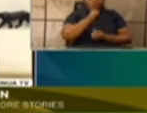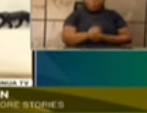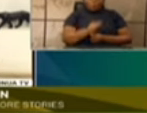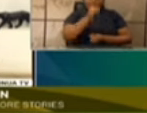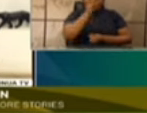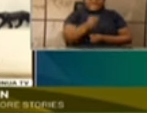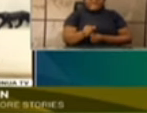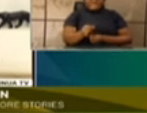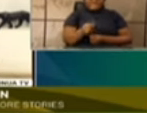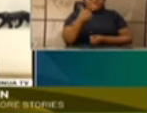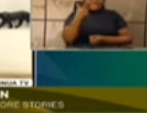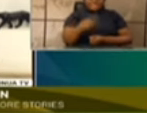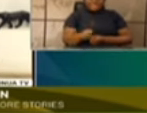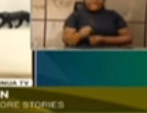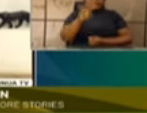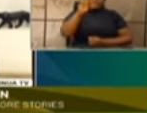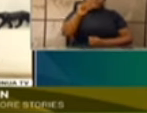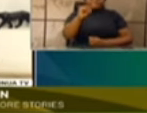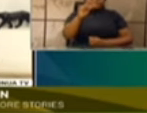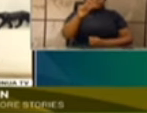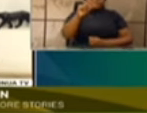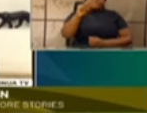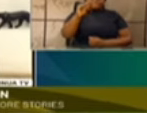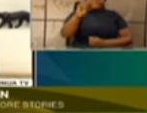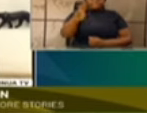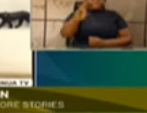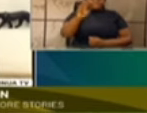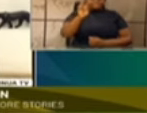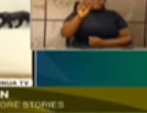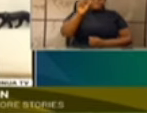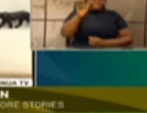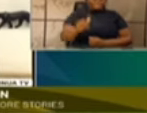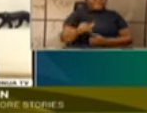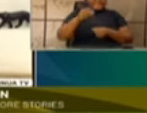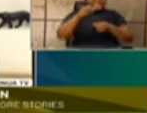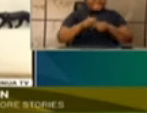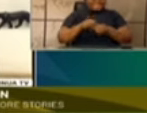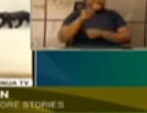motorway in Italy?